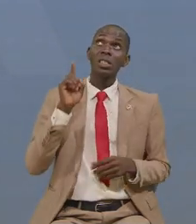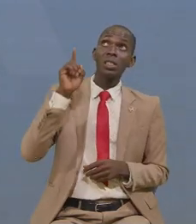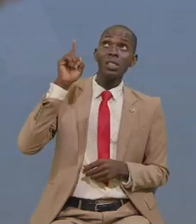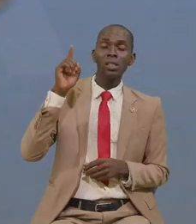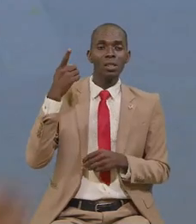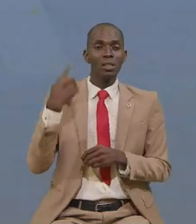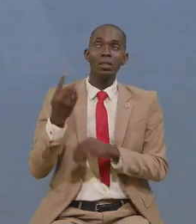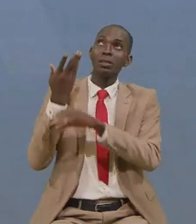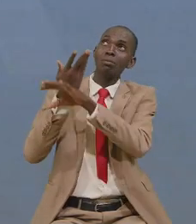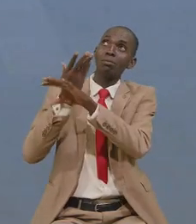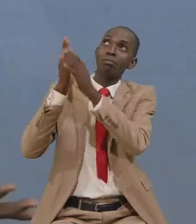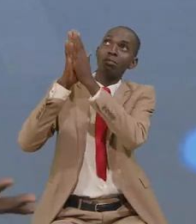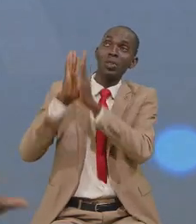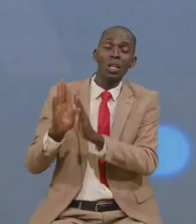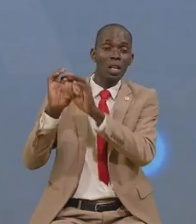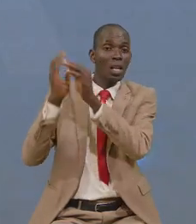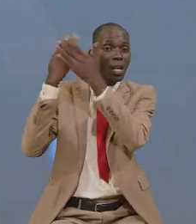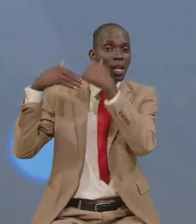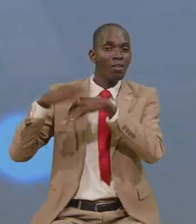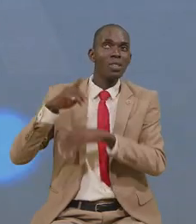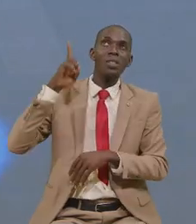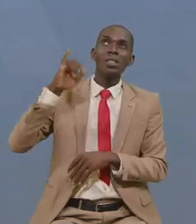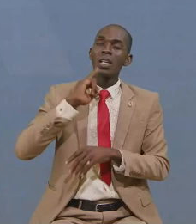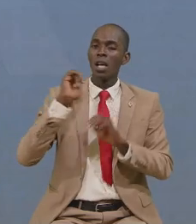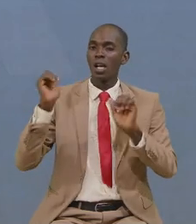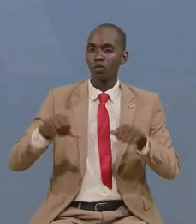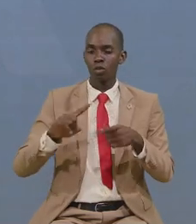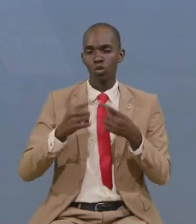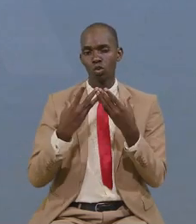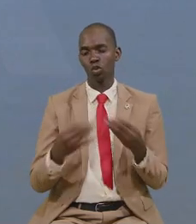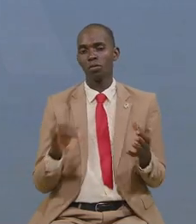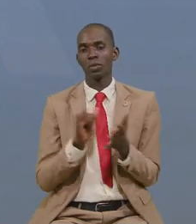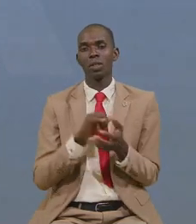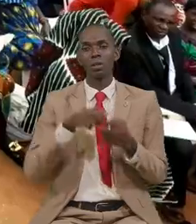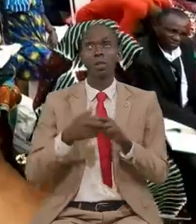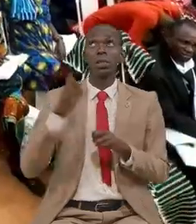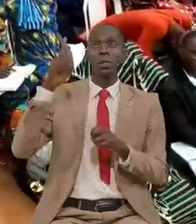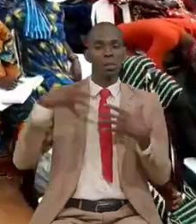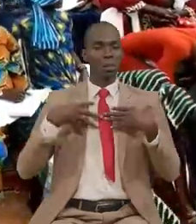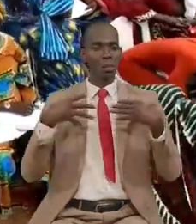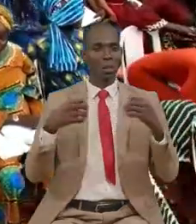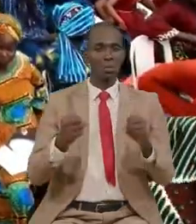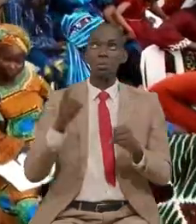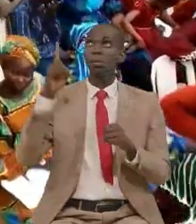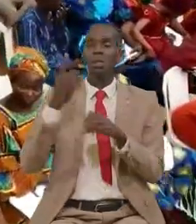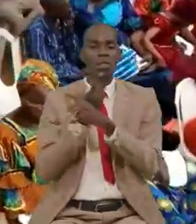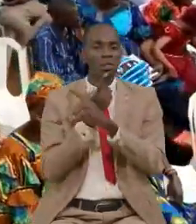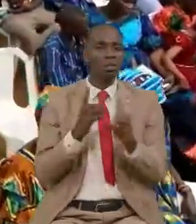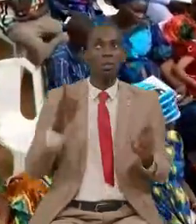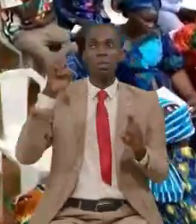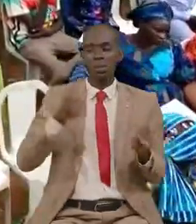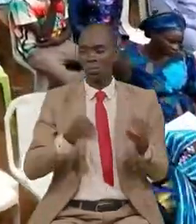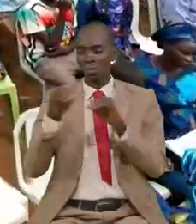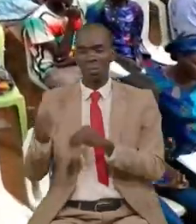heaven, is able to resolve that problem. He heals, he delivers, he sets free,